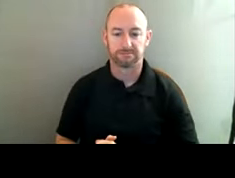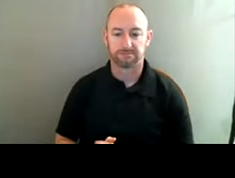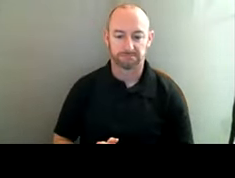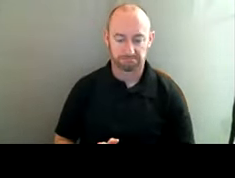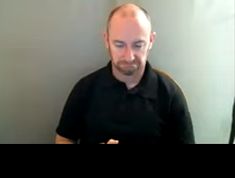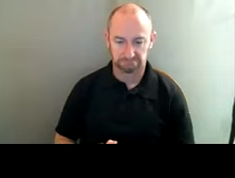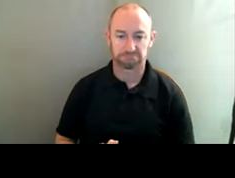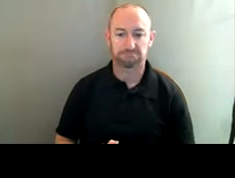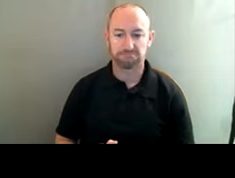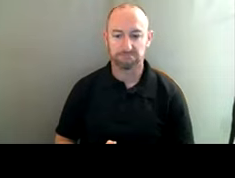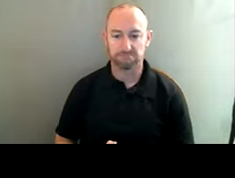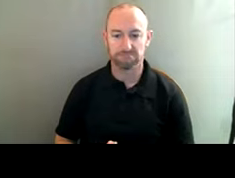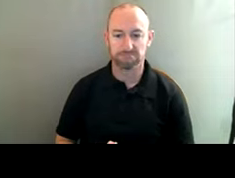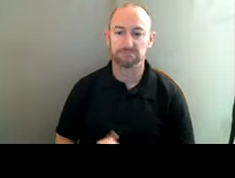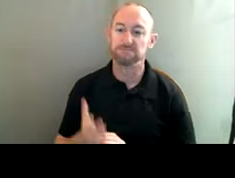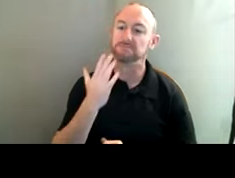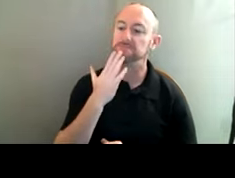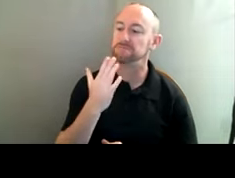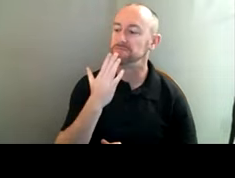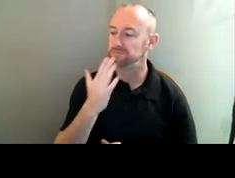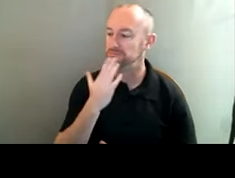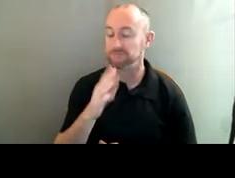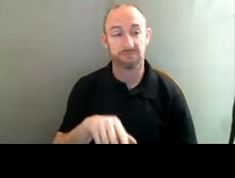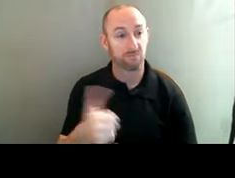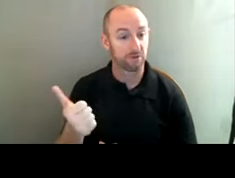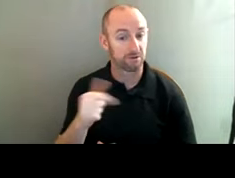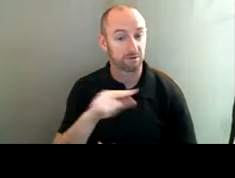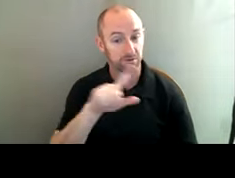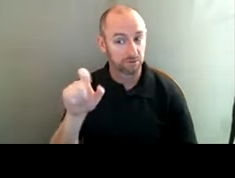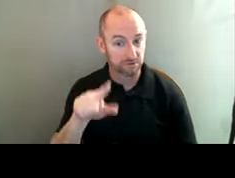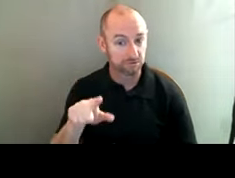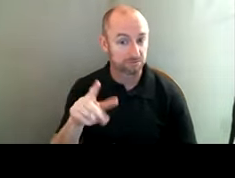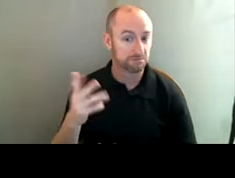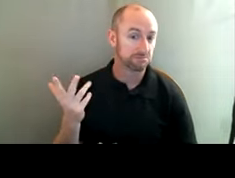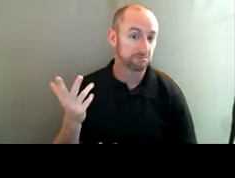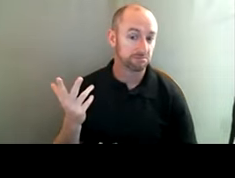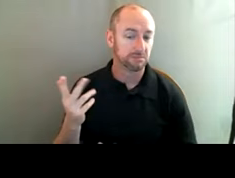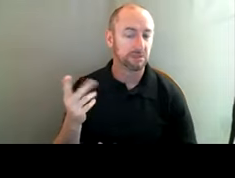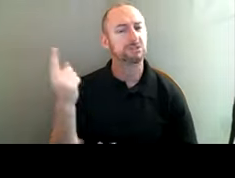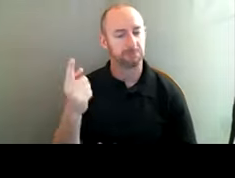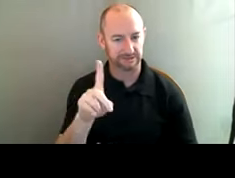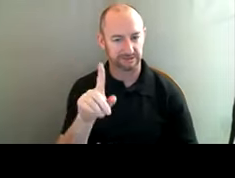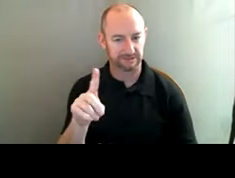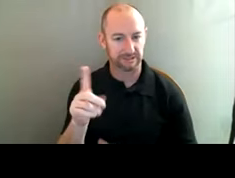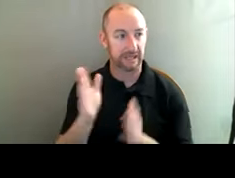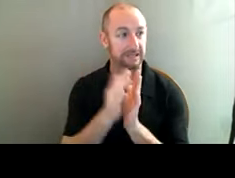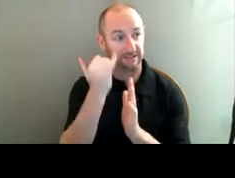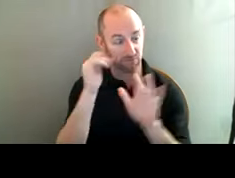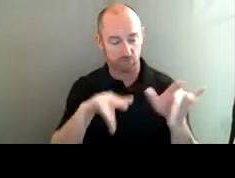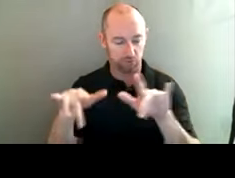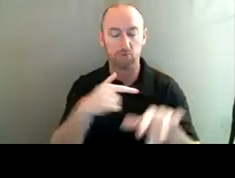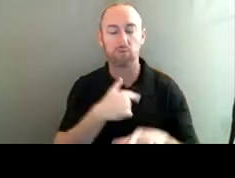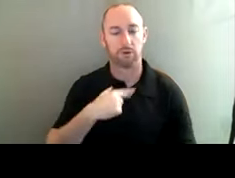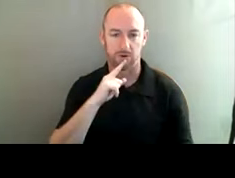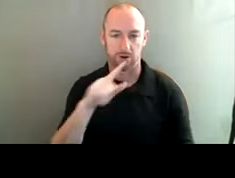Great. Well, thank you. We have any more questions? Somebody did ask if we're recording this, and we are recording